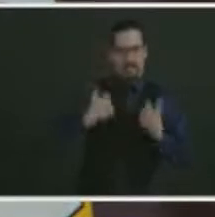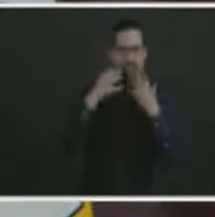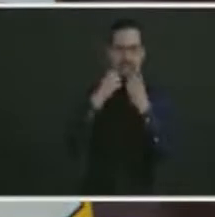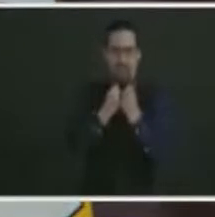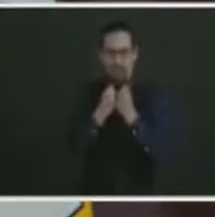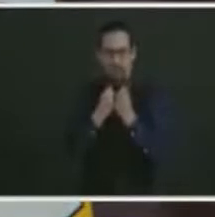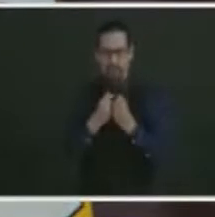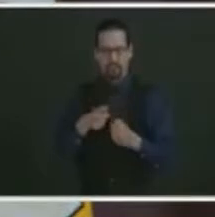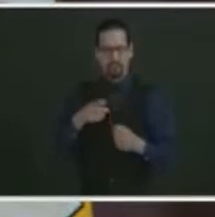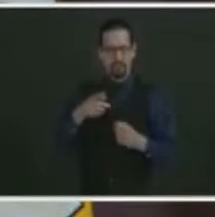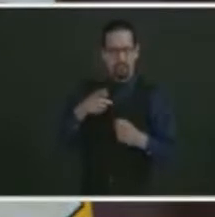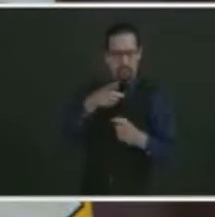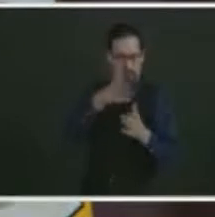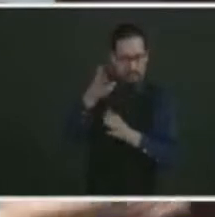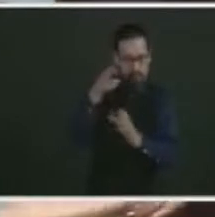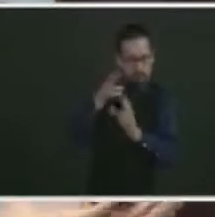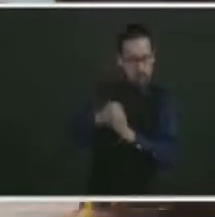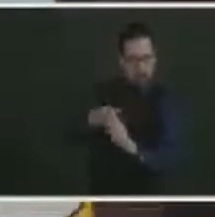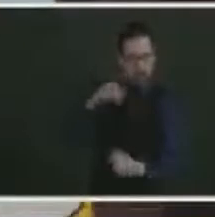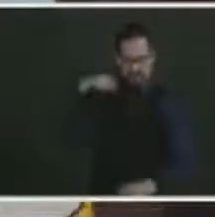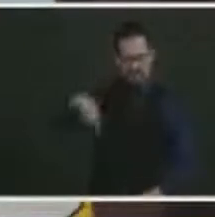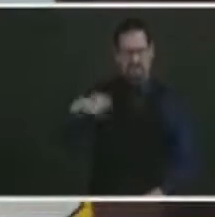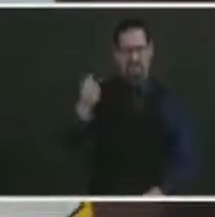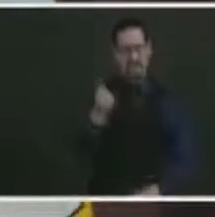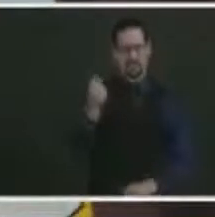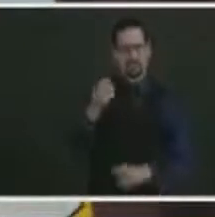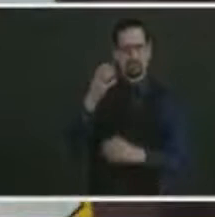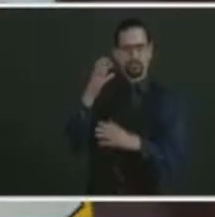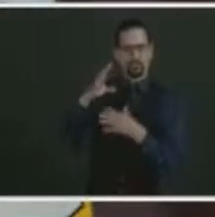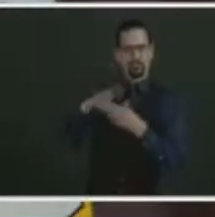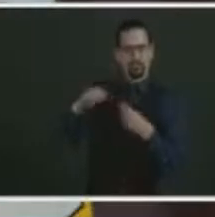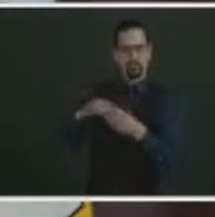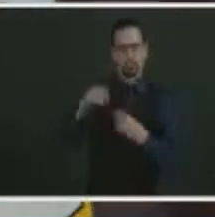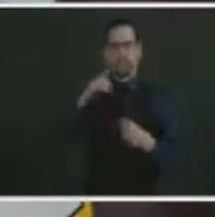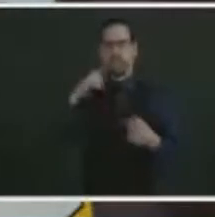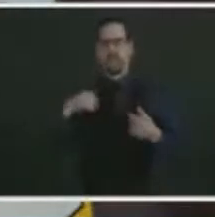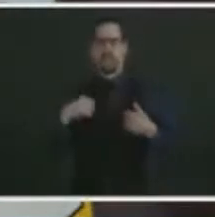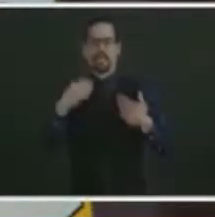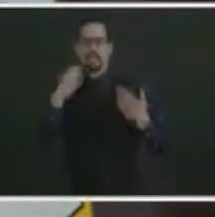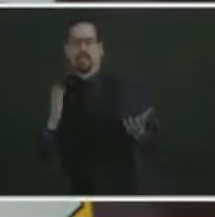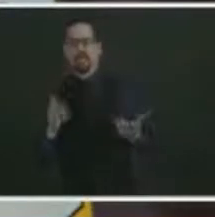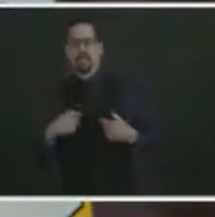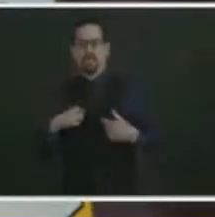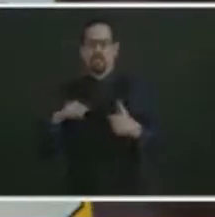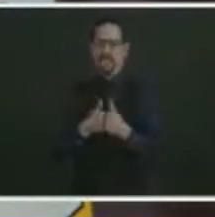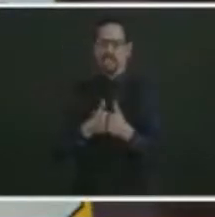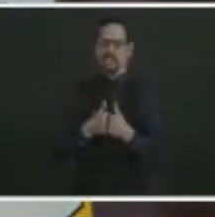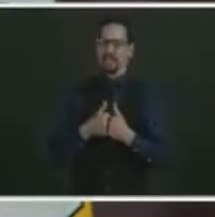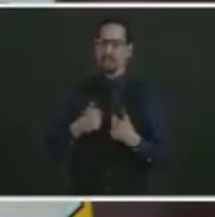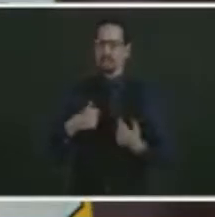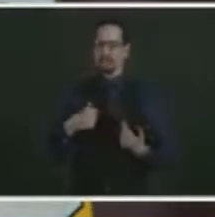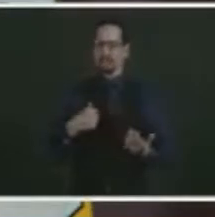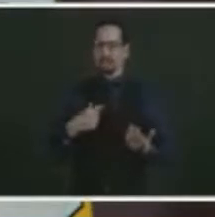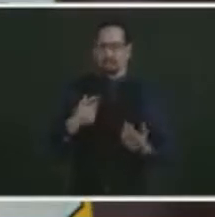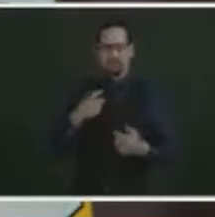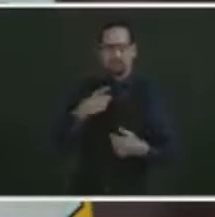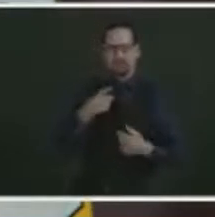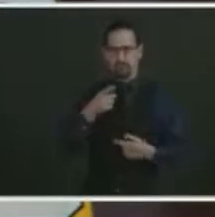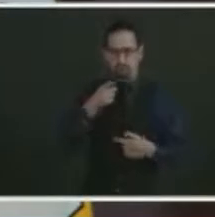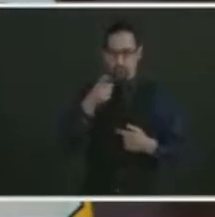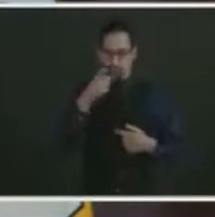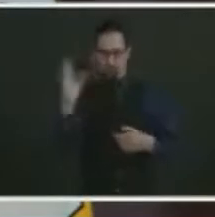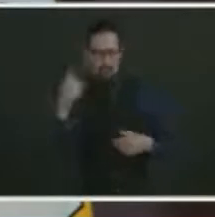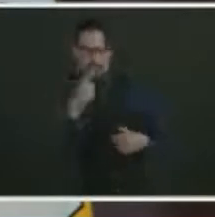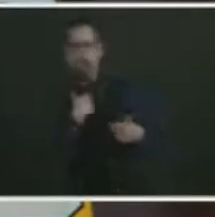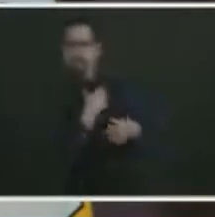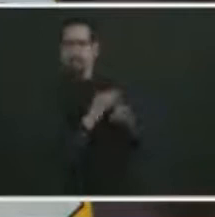may. It's a challenge for us because we're up here saying no. You have all this free time on your hands. Well, exactly, the free time,